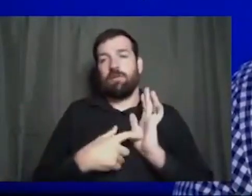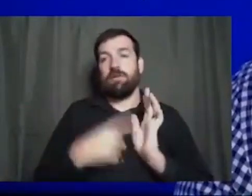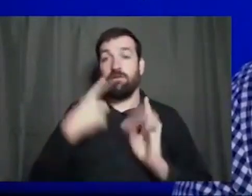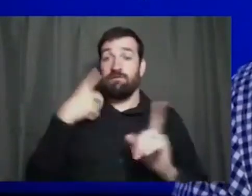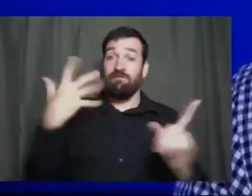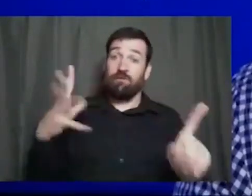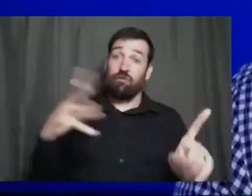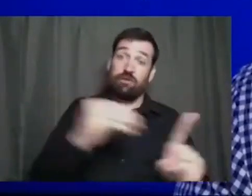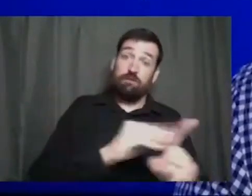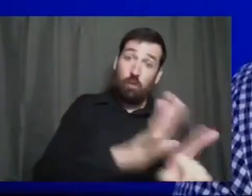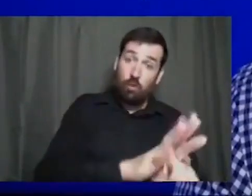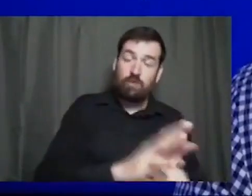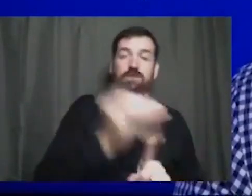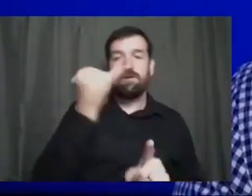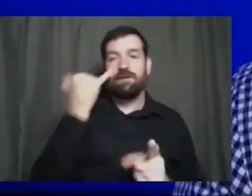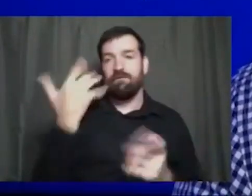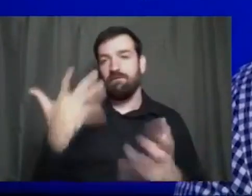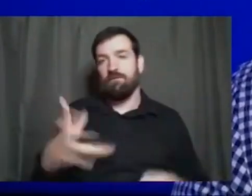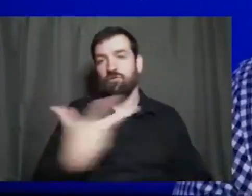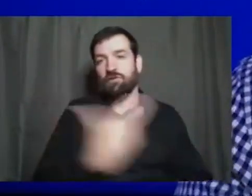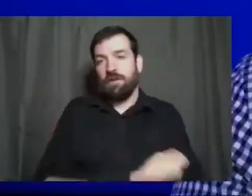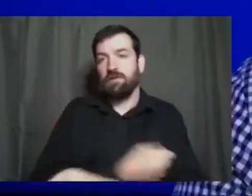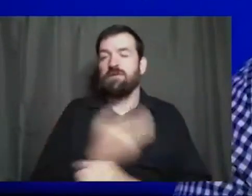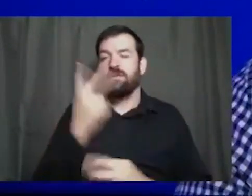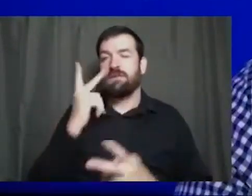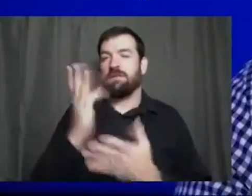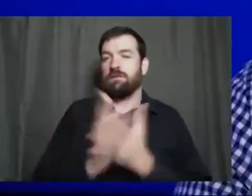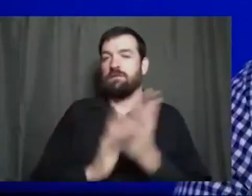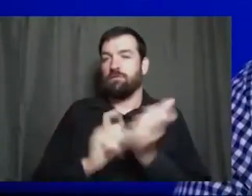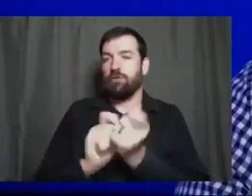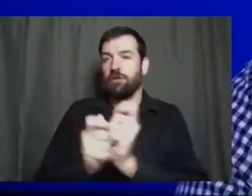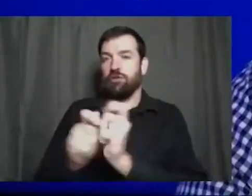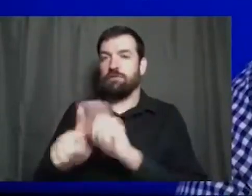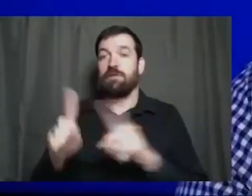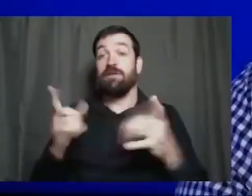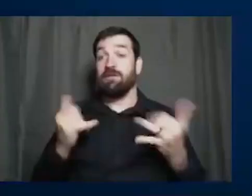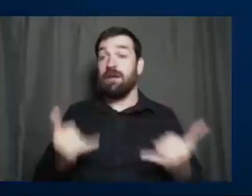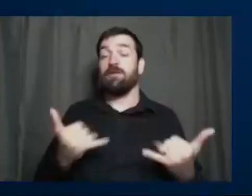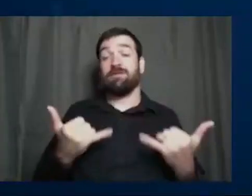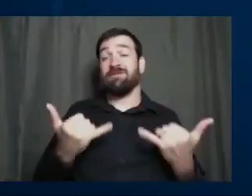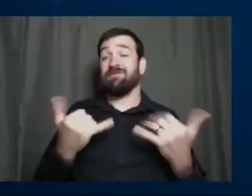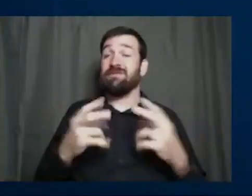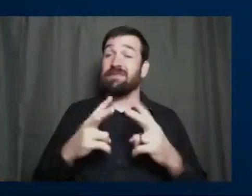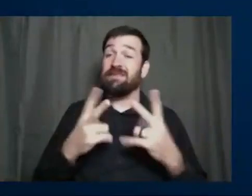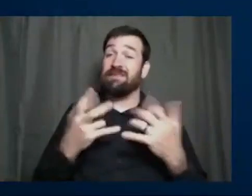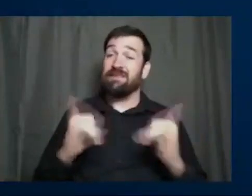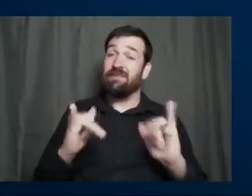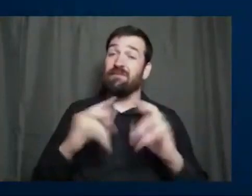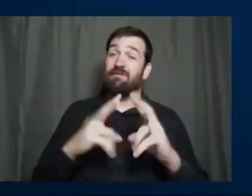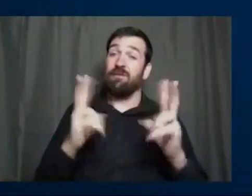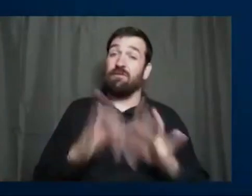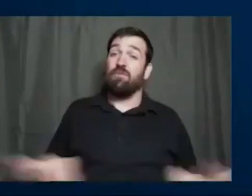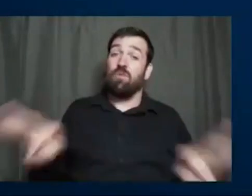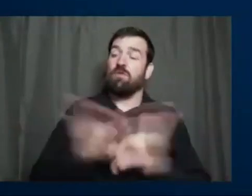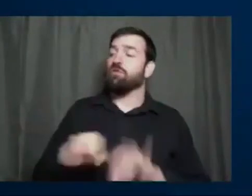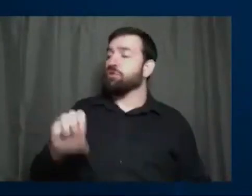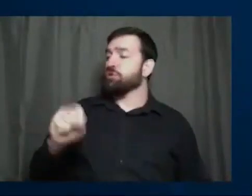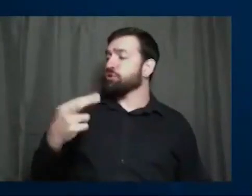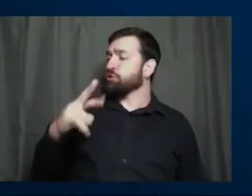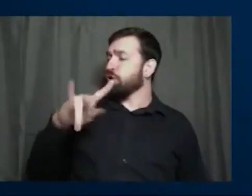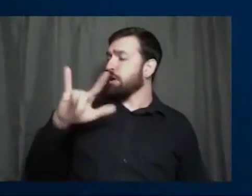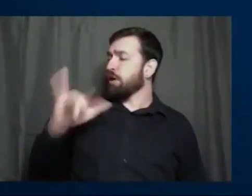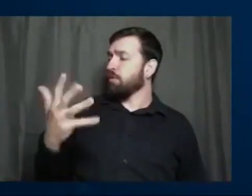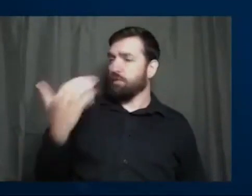So you may see some changes with that, but otherwise it still is really important. And Lance, Shirley wants to know, should hospitals keep